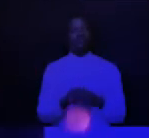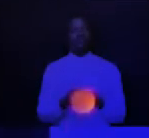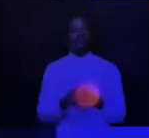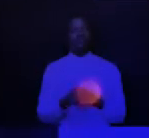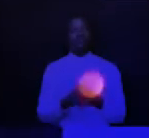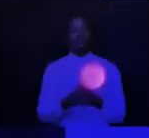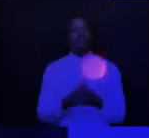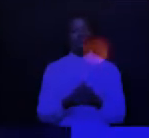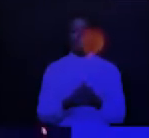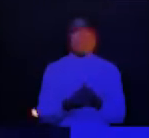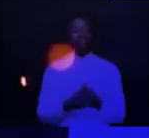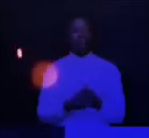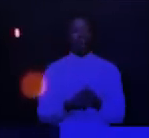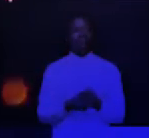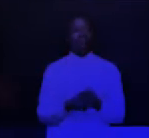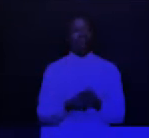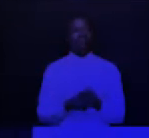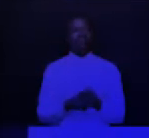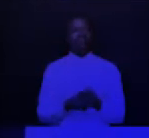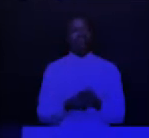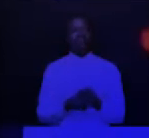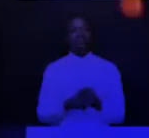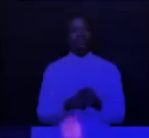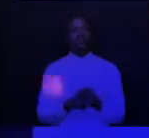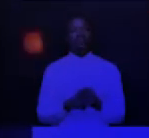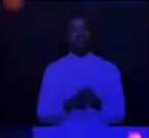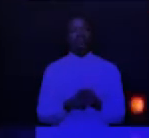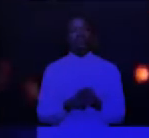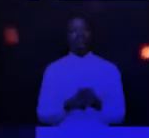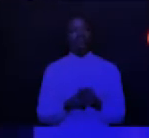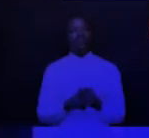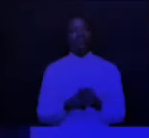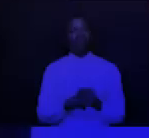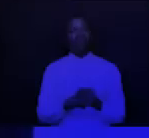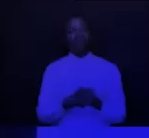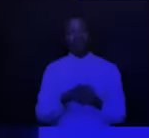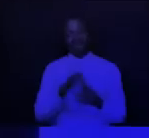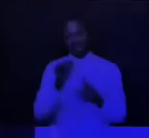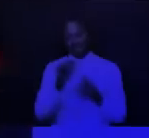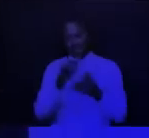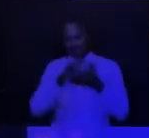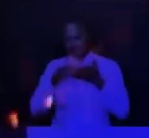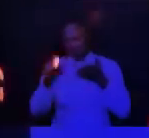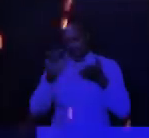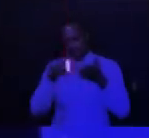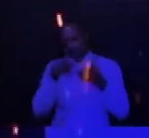It is so much against the thinking of today's church.